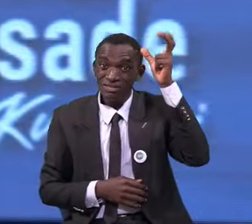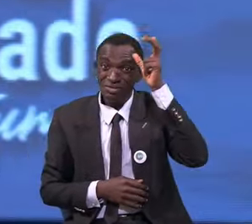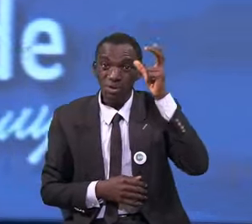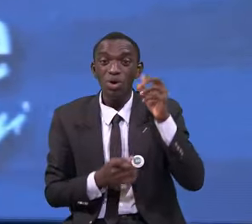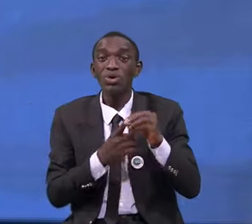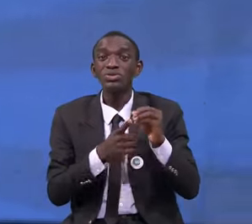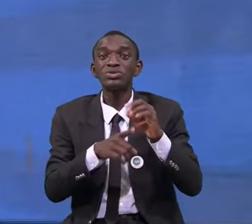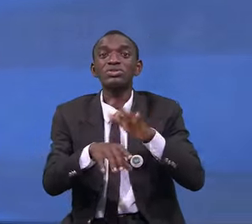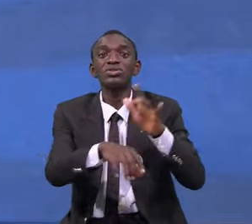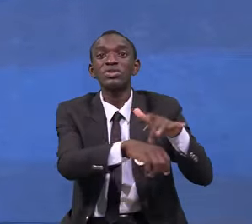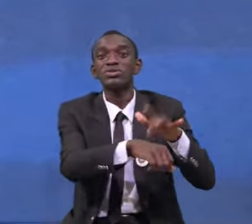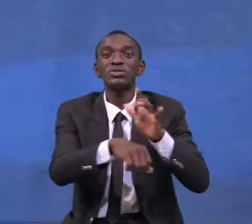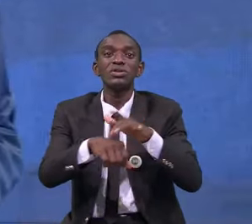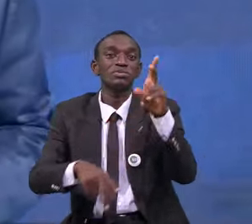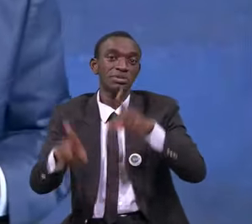touches people.